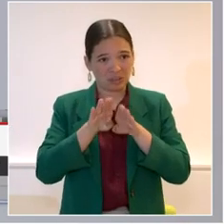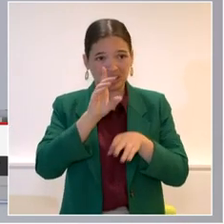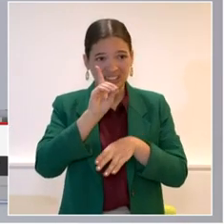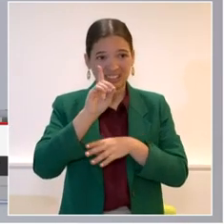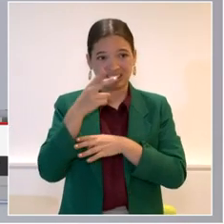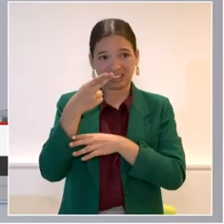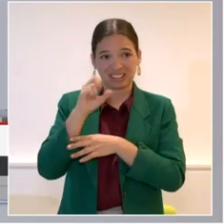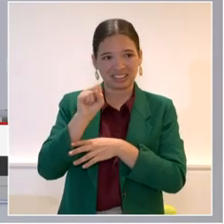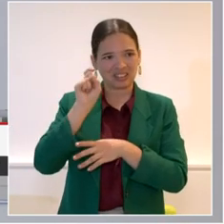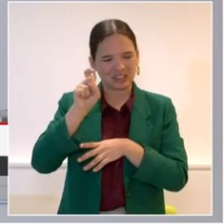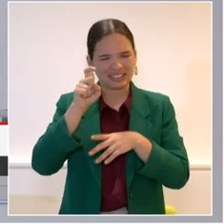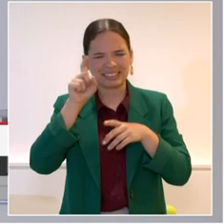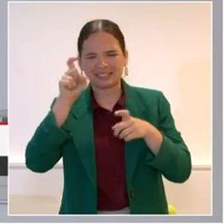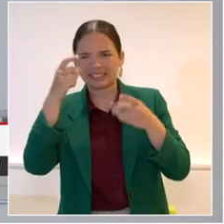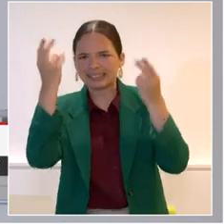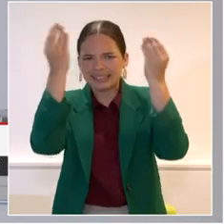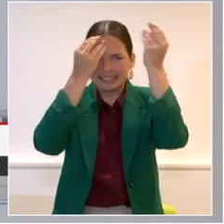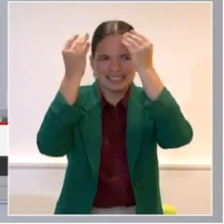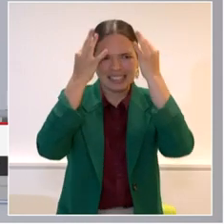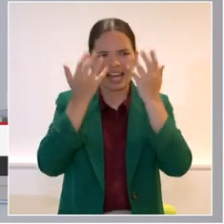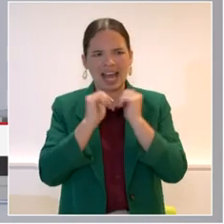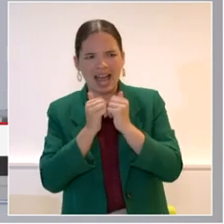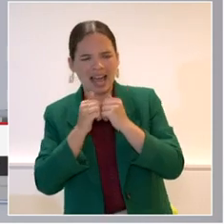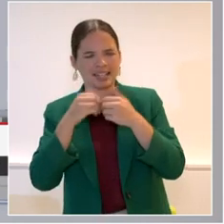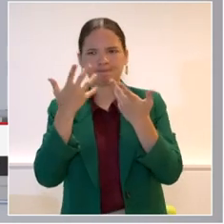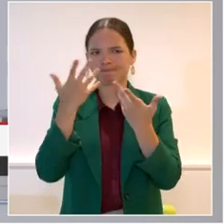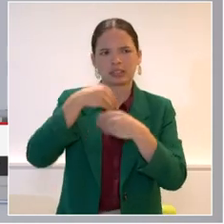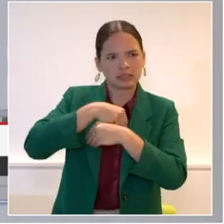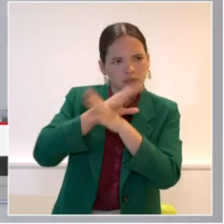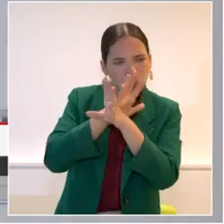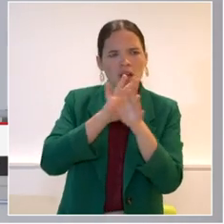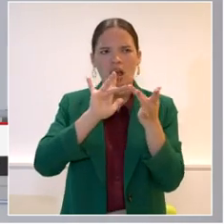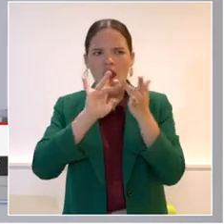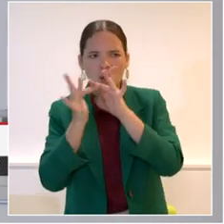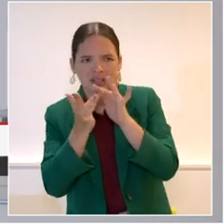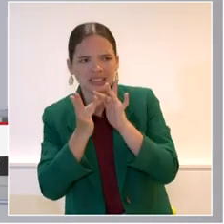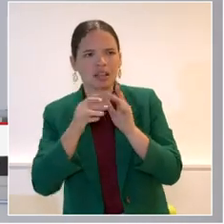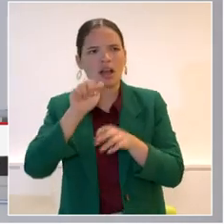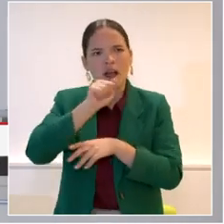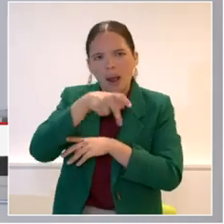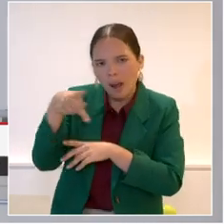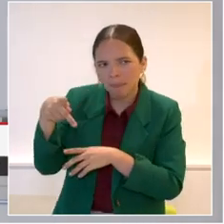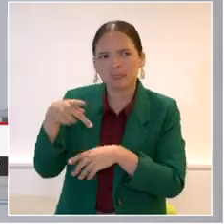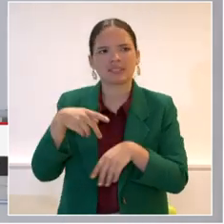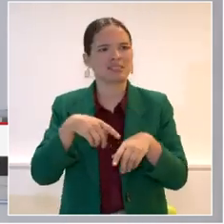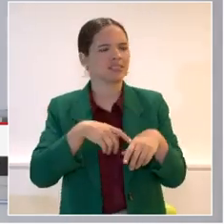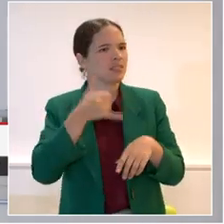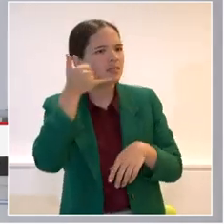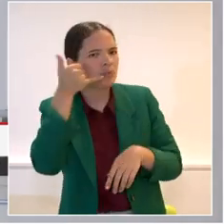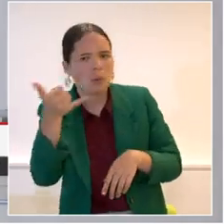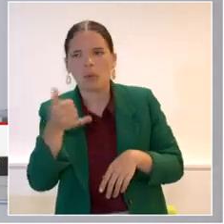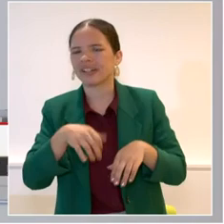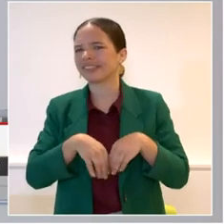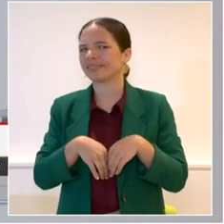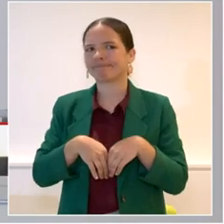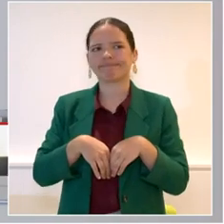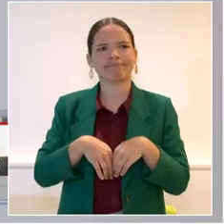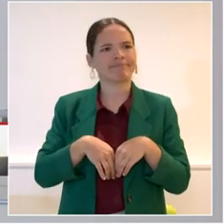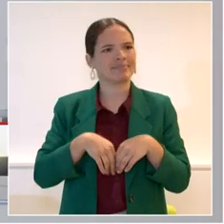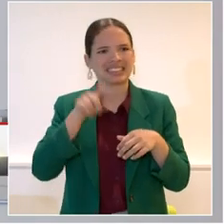things online, to take things by phone, to launch an app, to really grow and stretch in so many